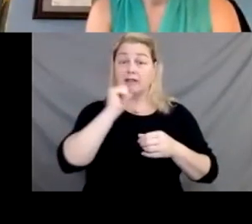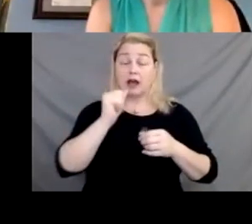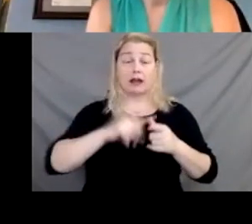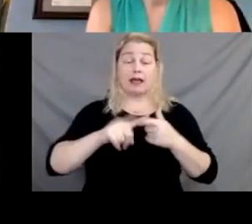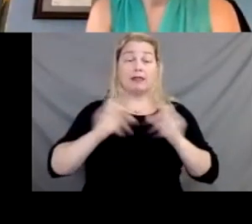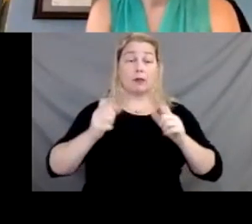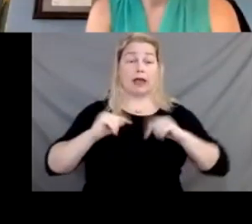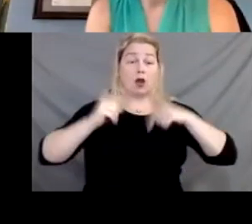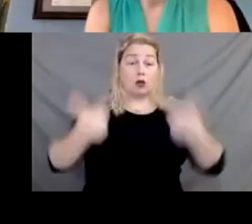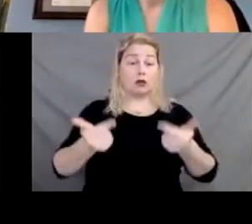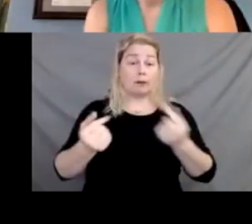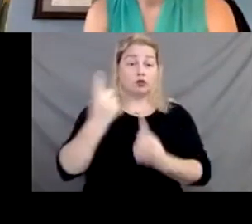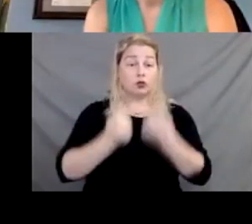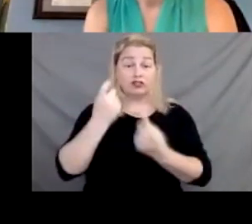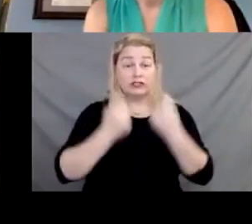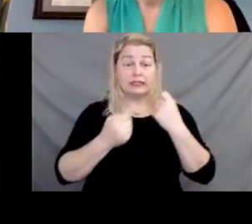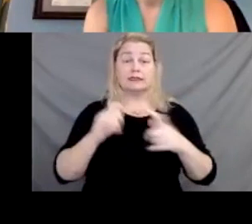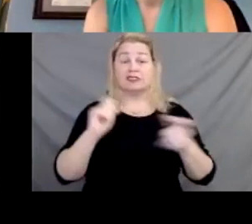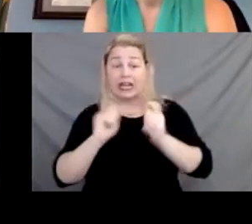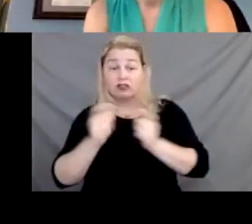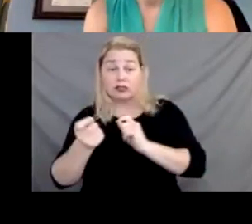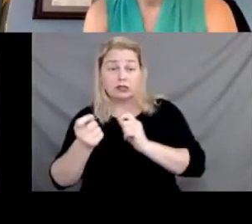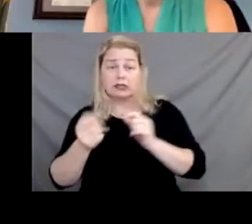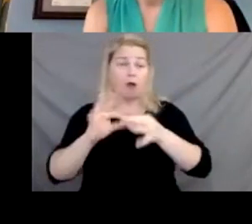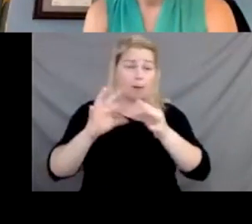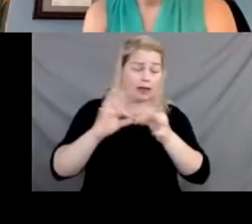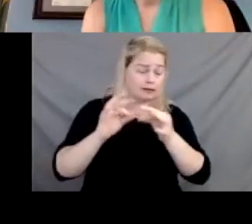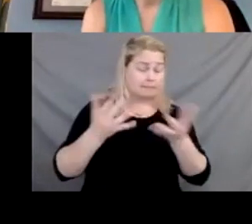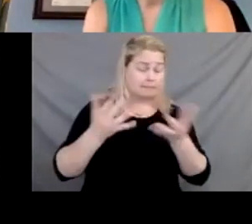overall recommendations or the changes that we're making, that we're proposing.